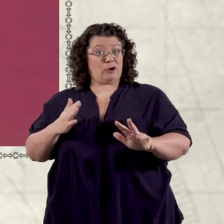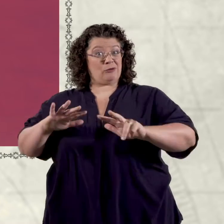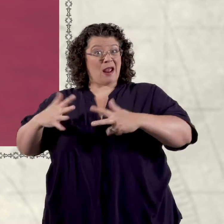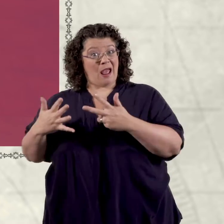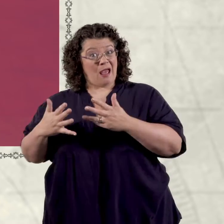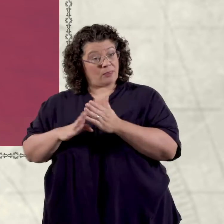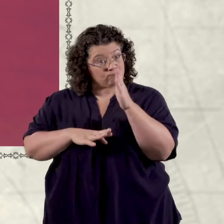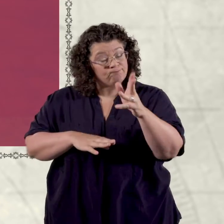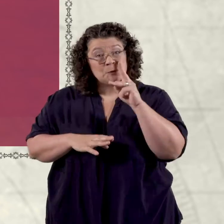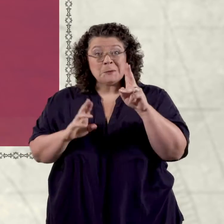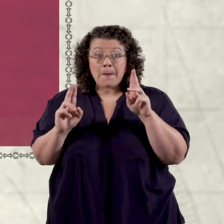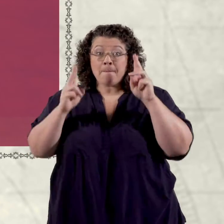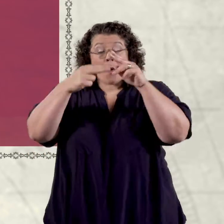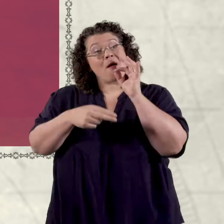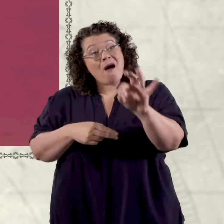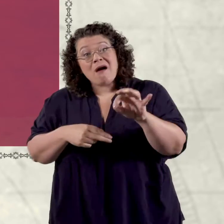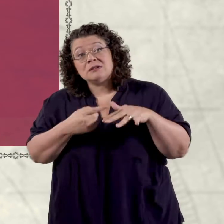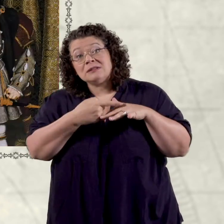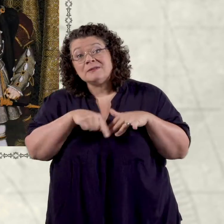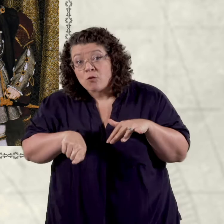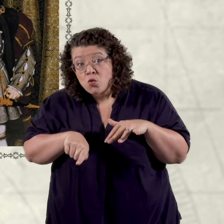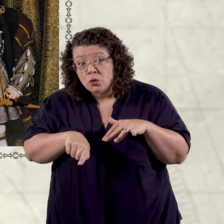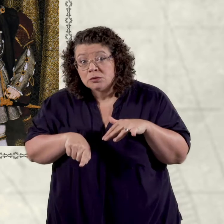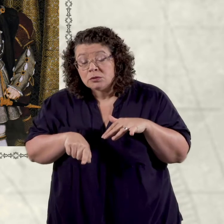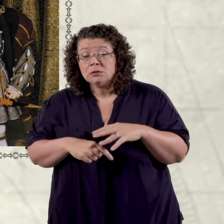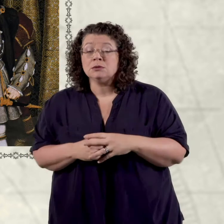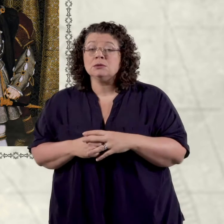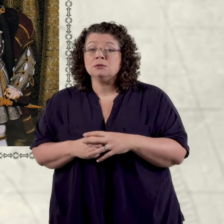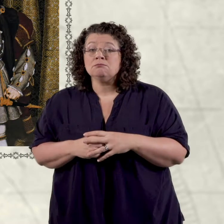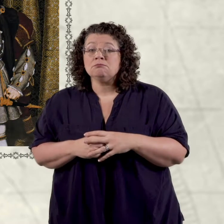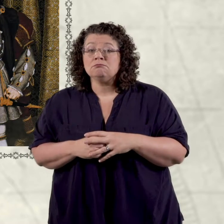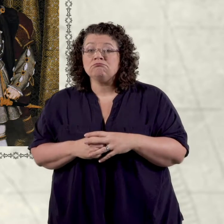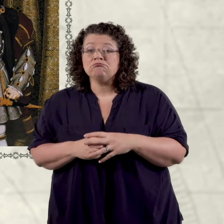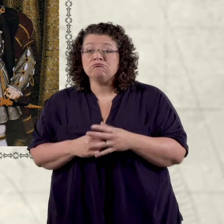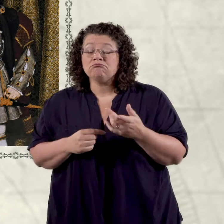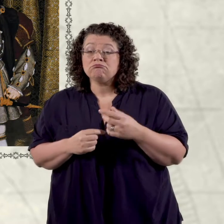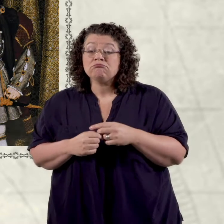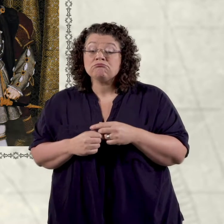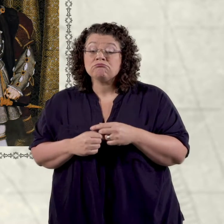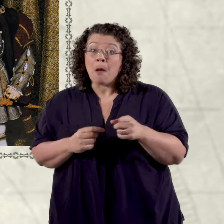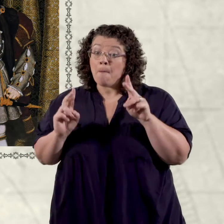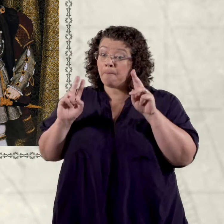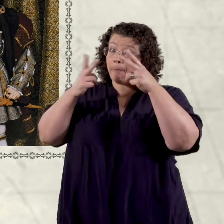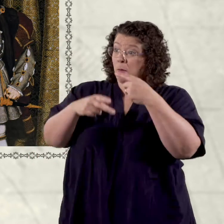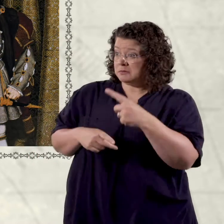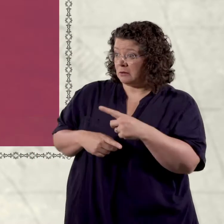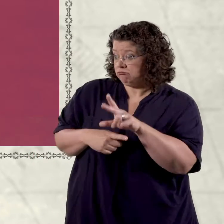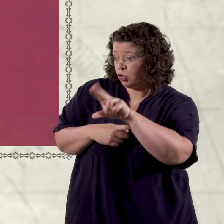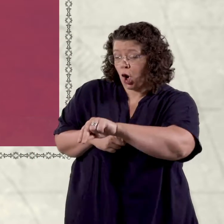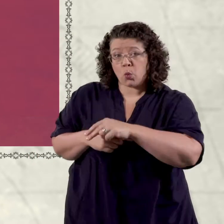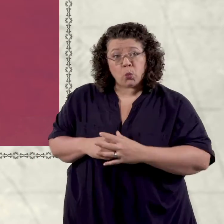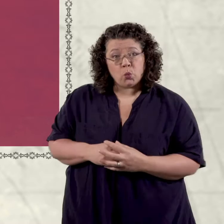Pope first. And so Henry VIII went to see the Pope and asked for a divorce. And the Pope